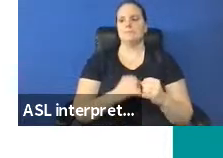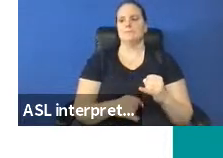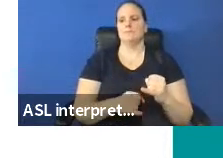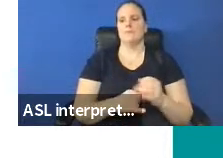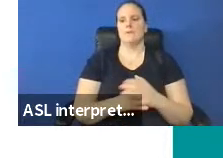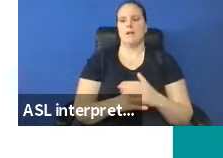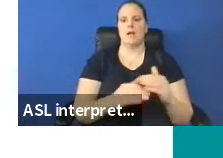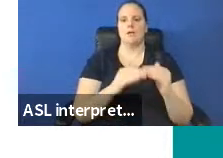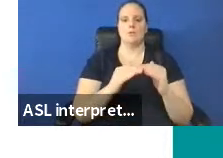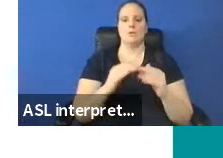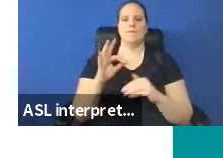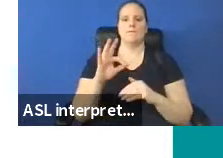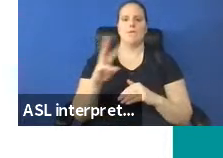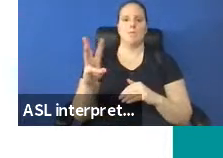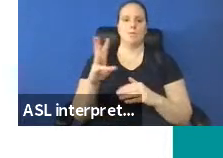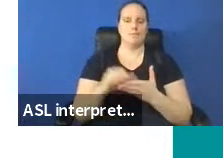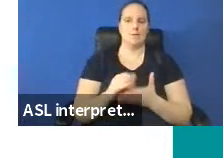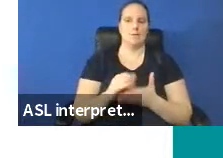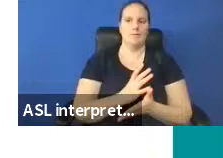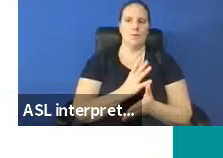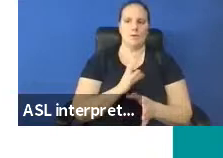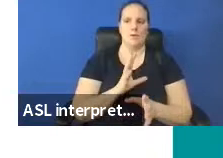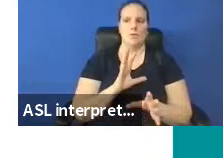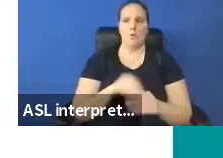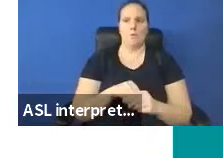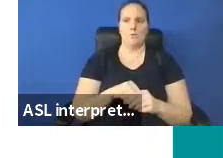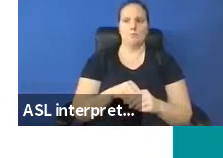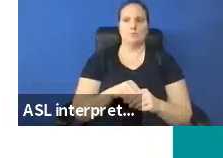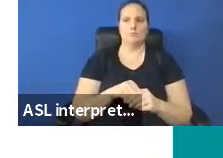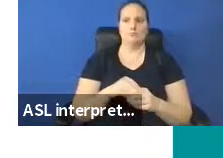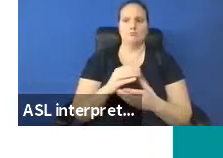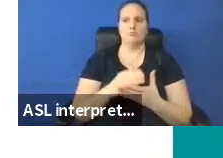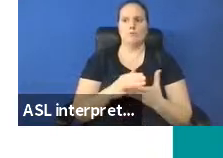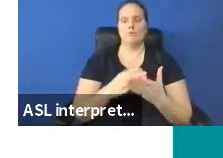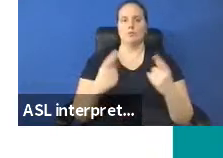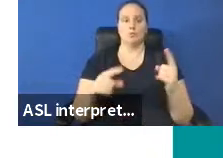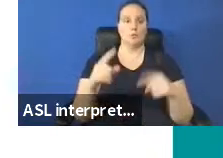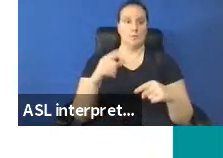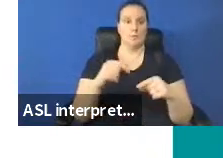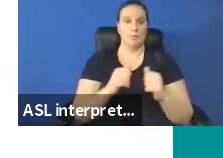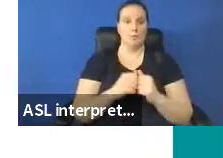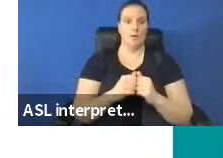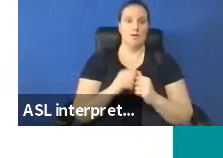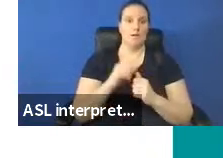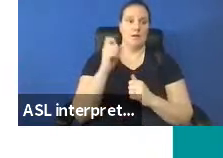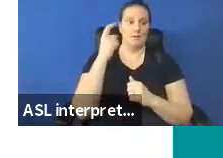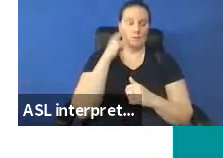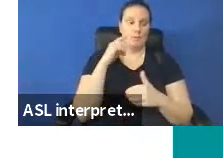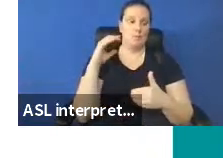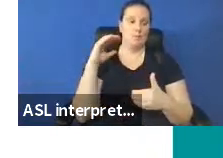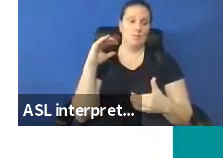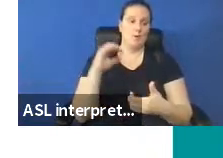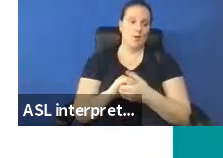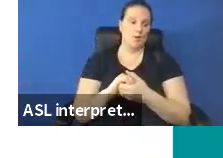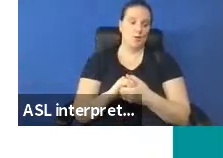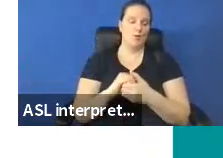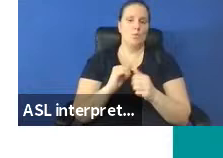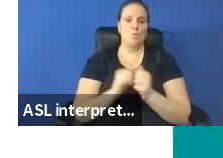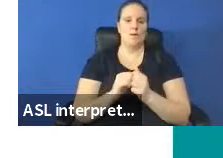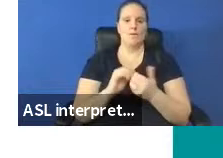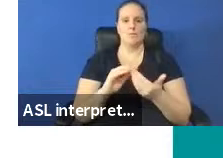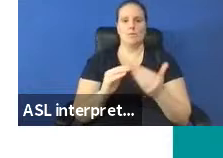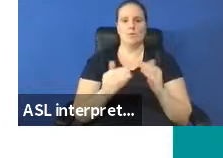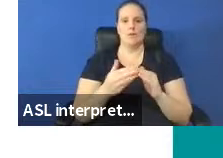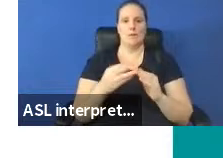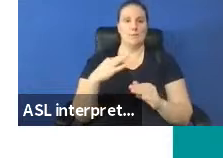the equity framework will be formally incorporated as an element of agreements with governmental partners and with the community